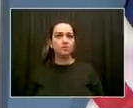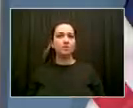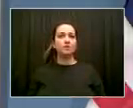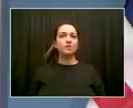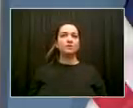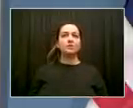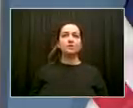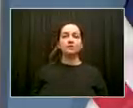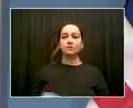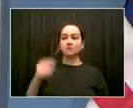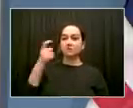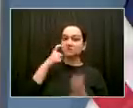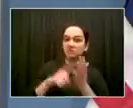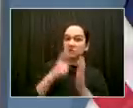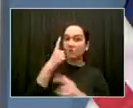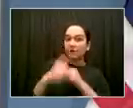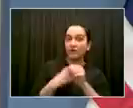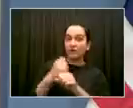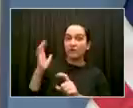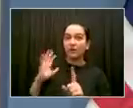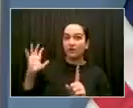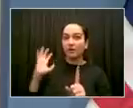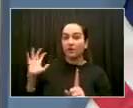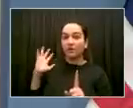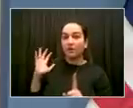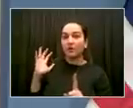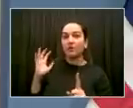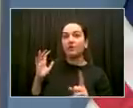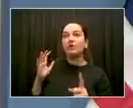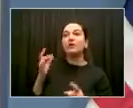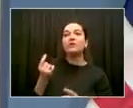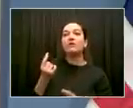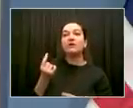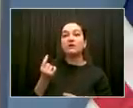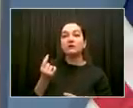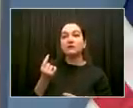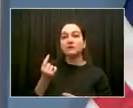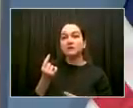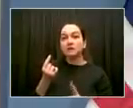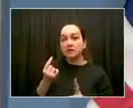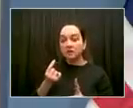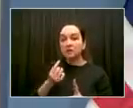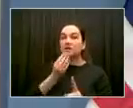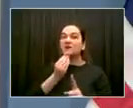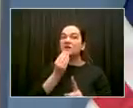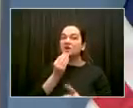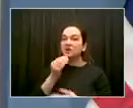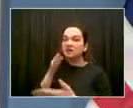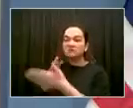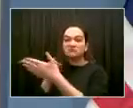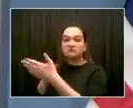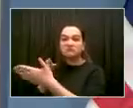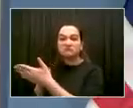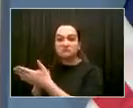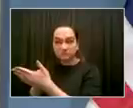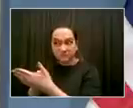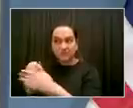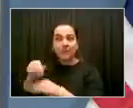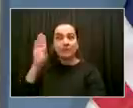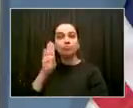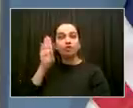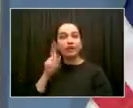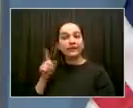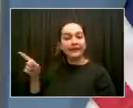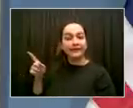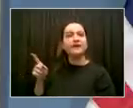in anti-Semitic hate crimes, particularly in Brooklyn. And at that time, we talked about strategies to combat it. And we worked very